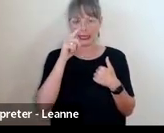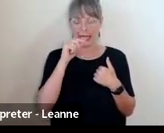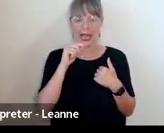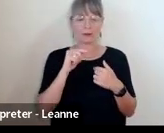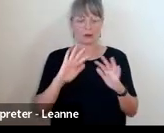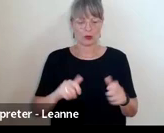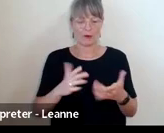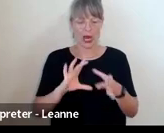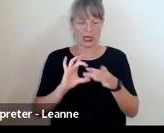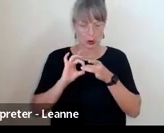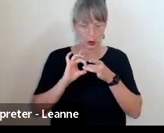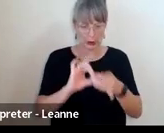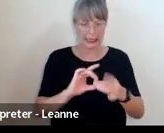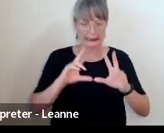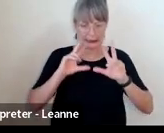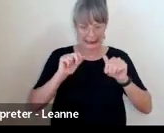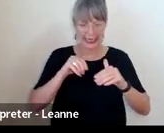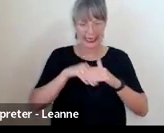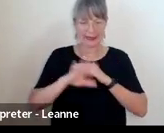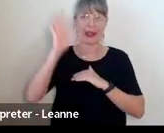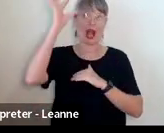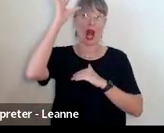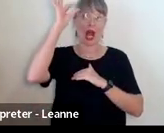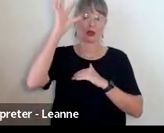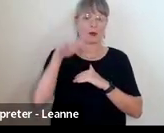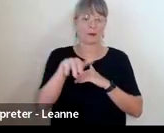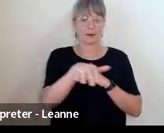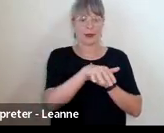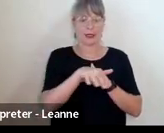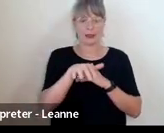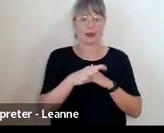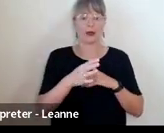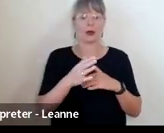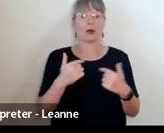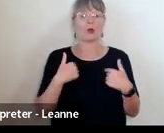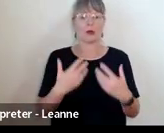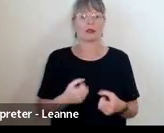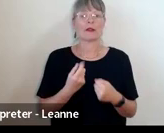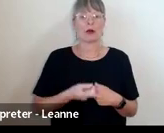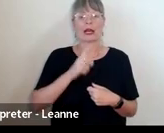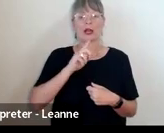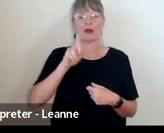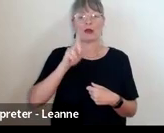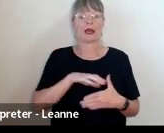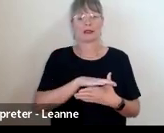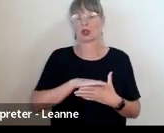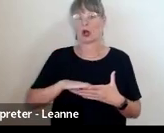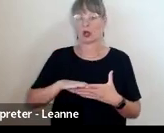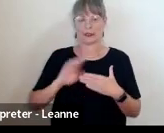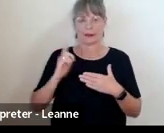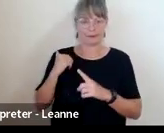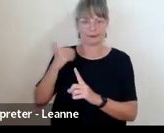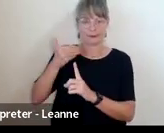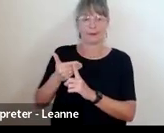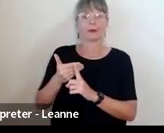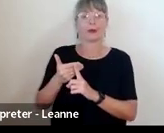drop space makes us unique. Vysum received $100,000 to date, which enabled IP protection, usability studies, and